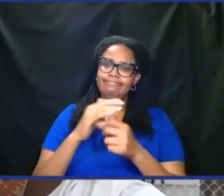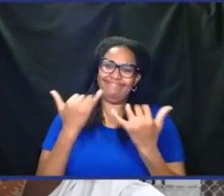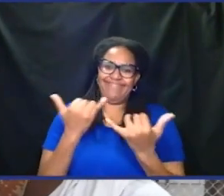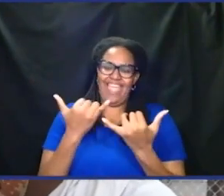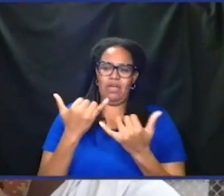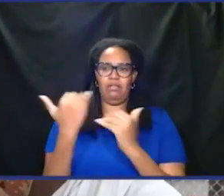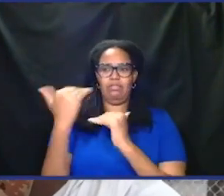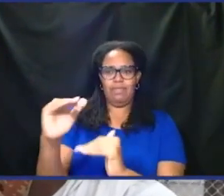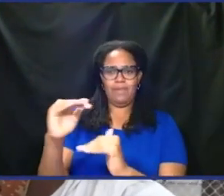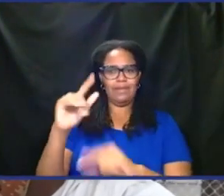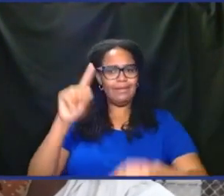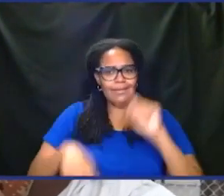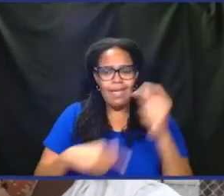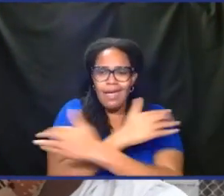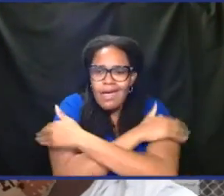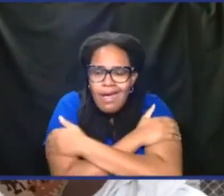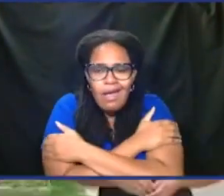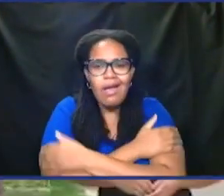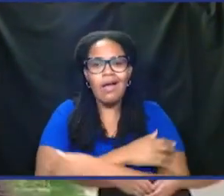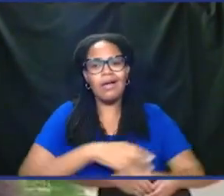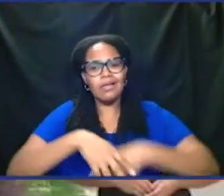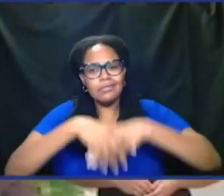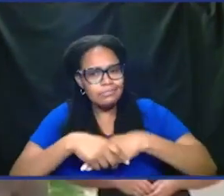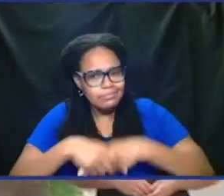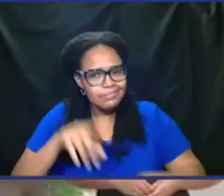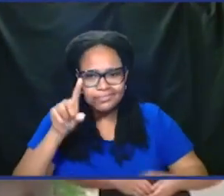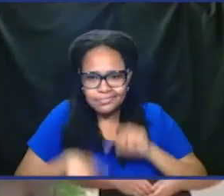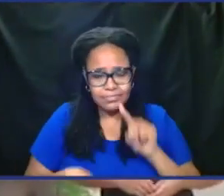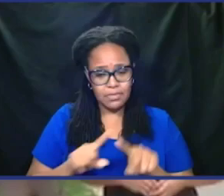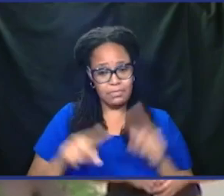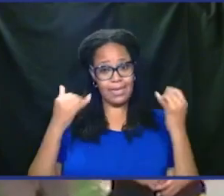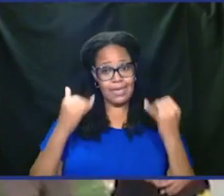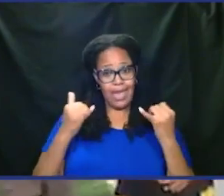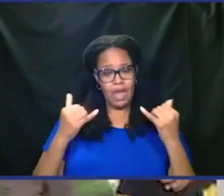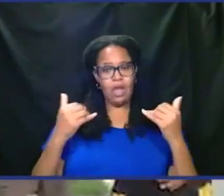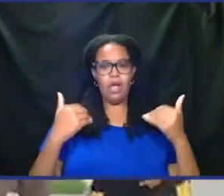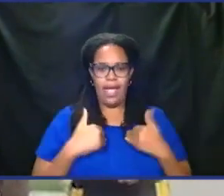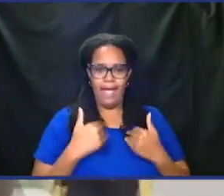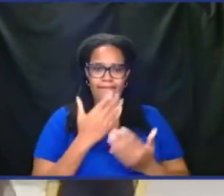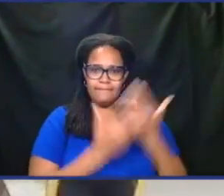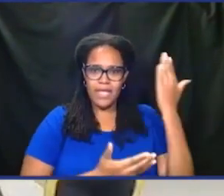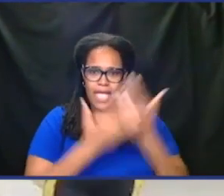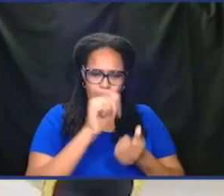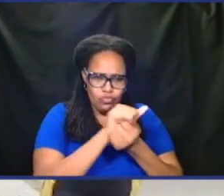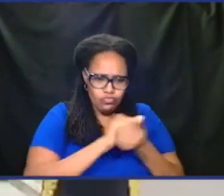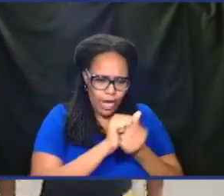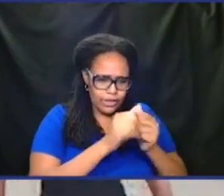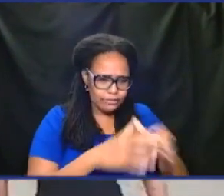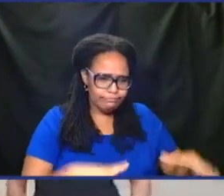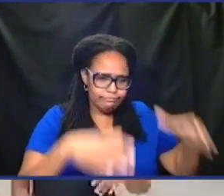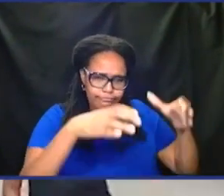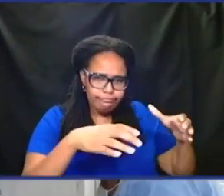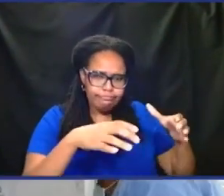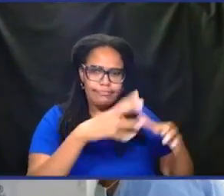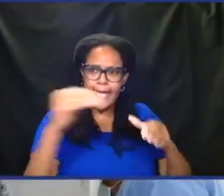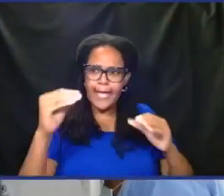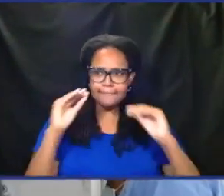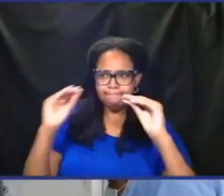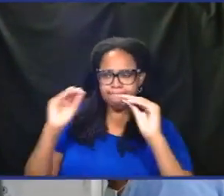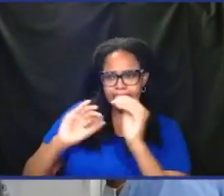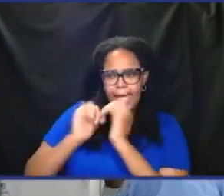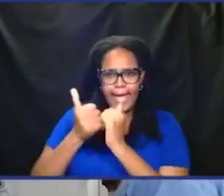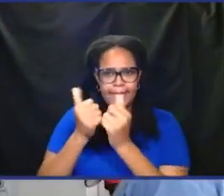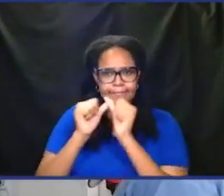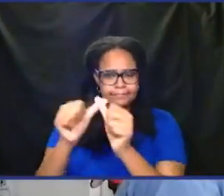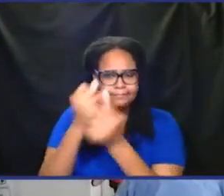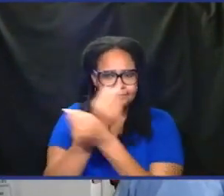No more hugs or handshakes. Instead, there are hand washing stations and lessons that help keep everyone safe. Staff